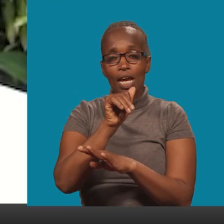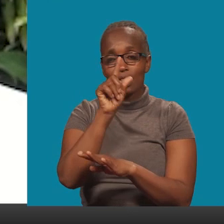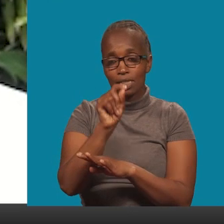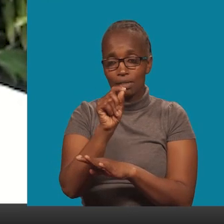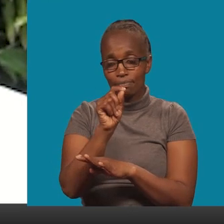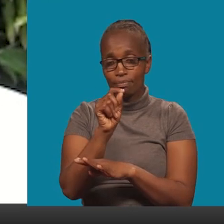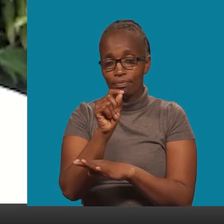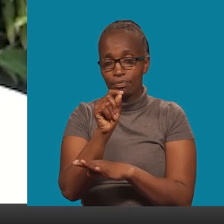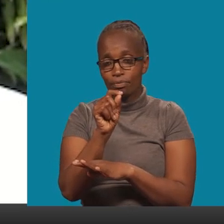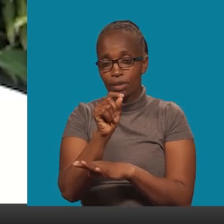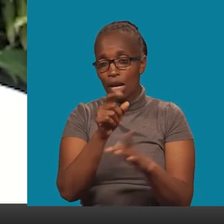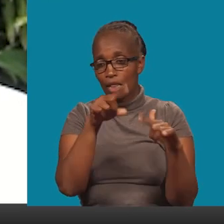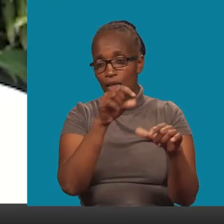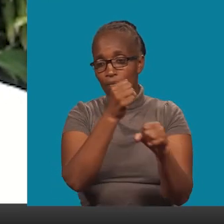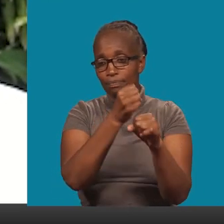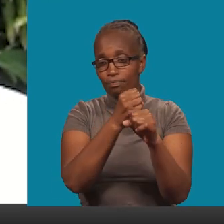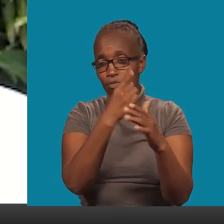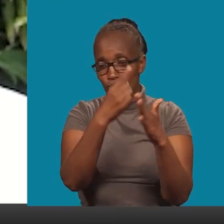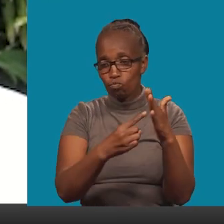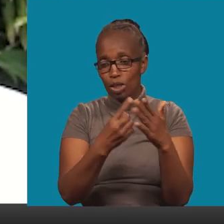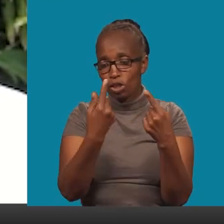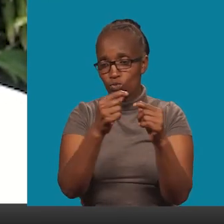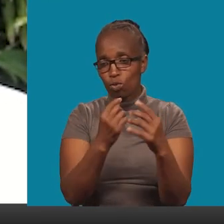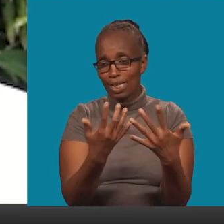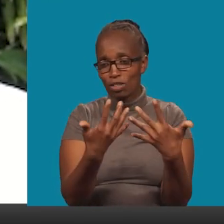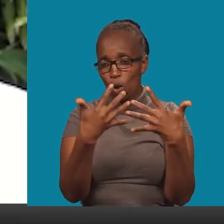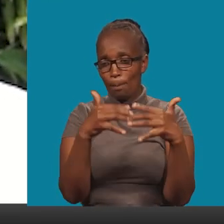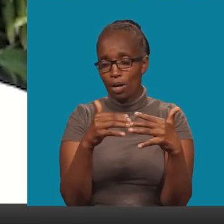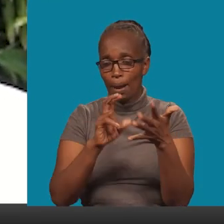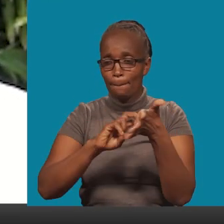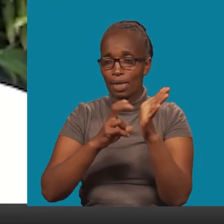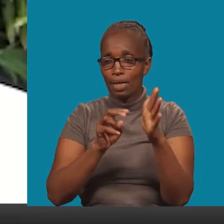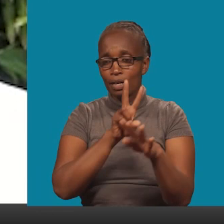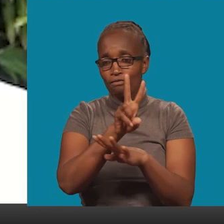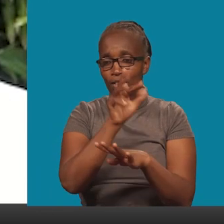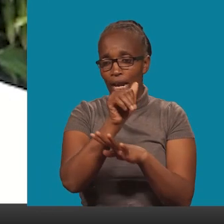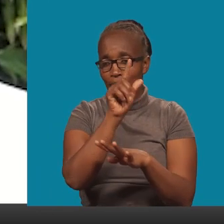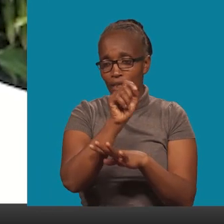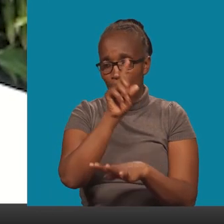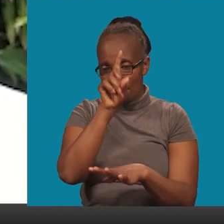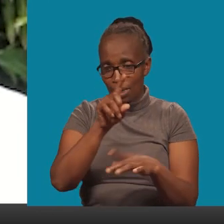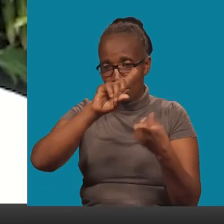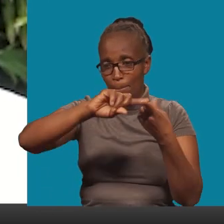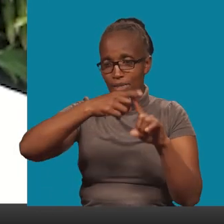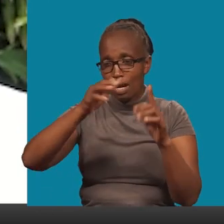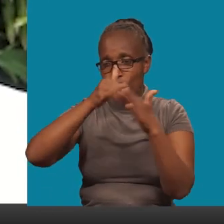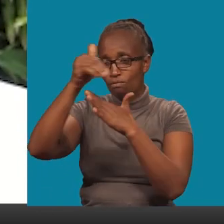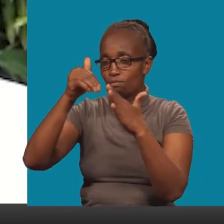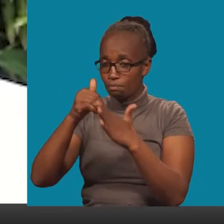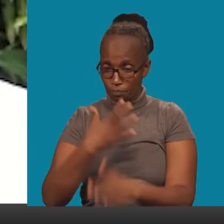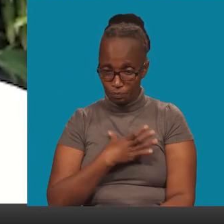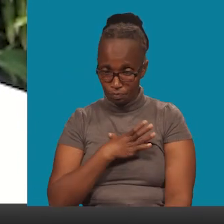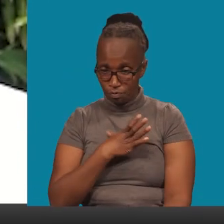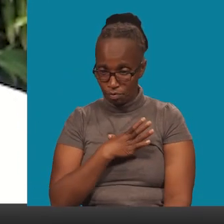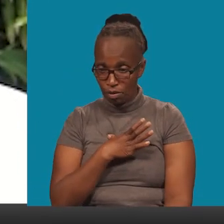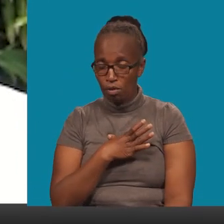Fuel, the VAT on fuel, they're doing what they're calling harmonizing. So VAT should be standard